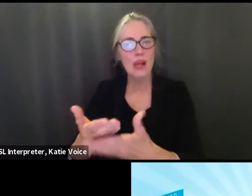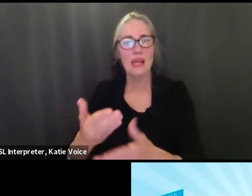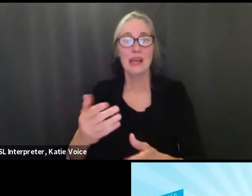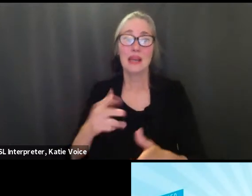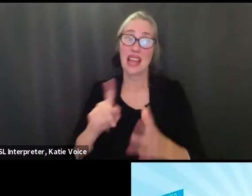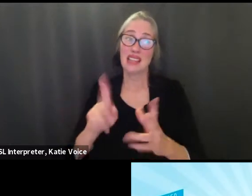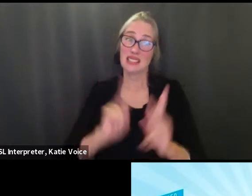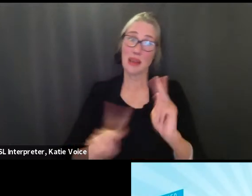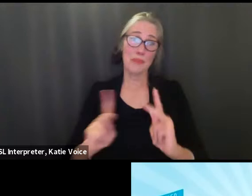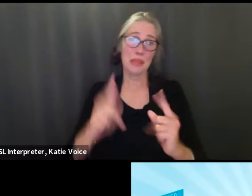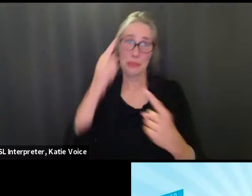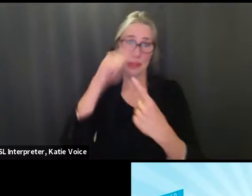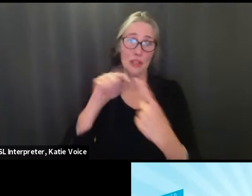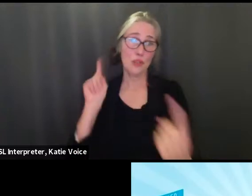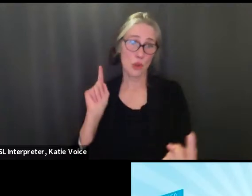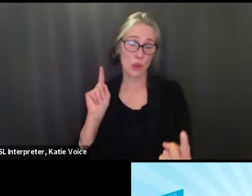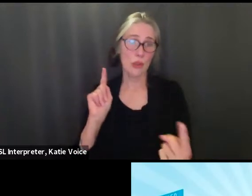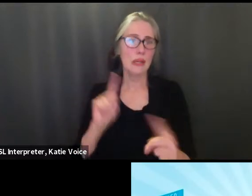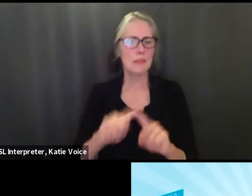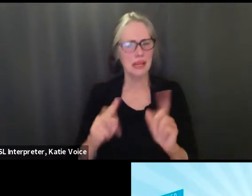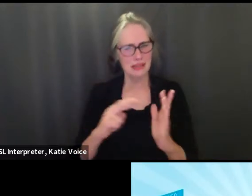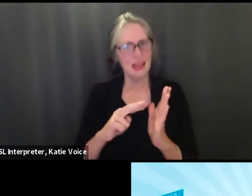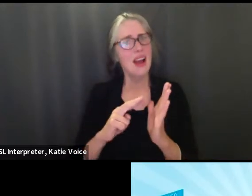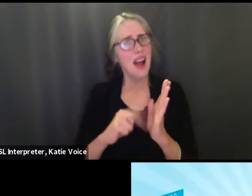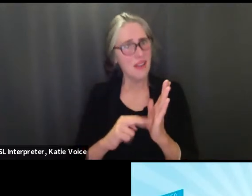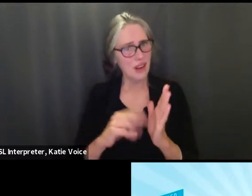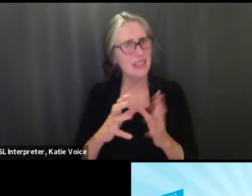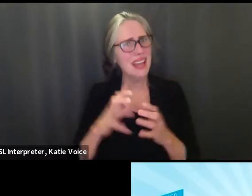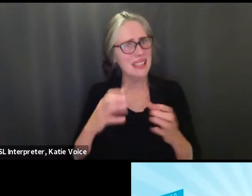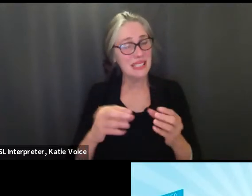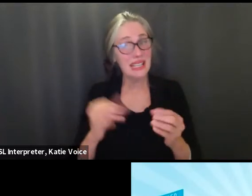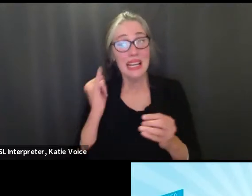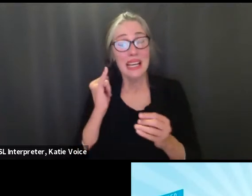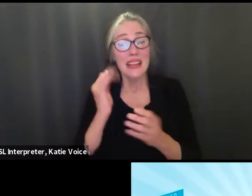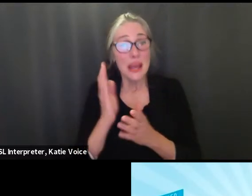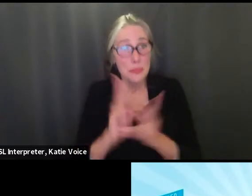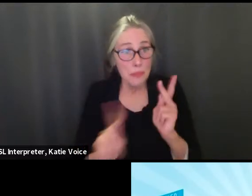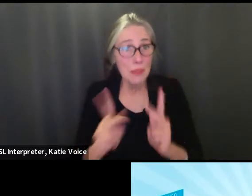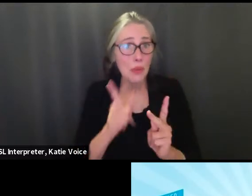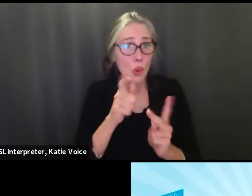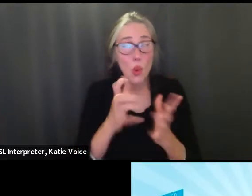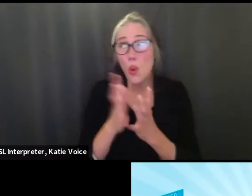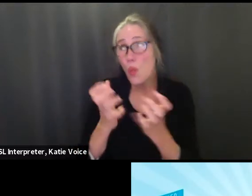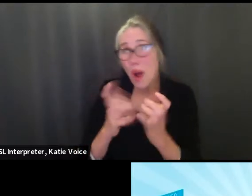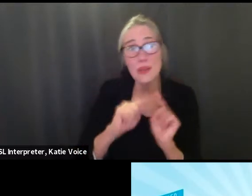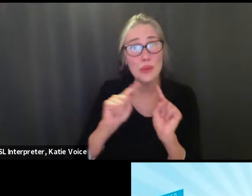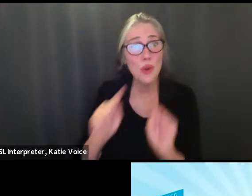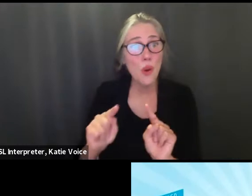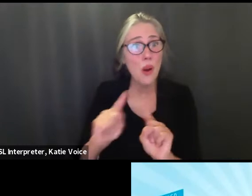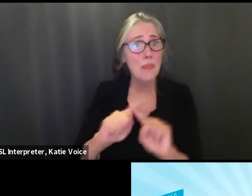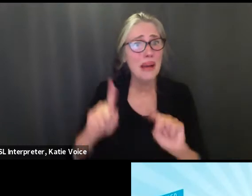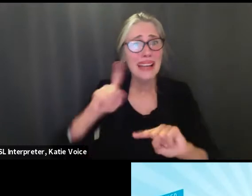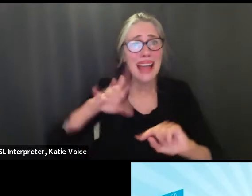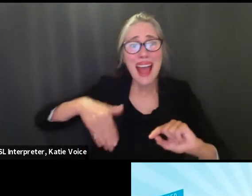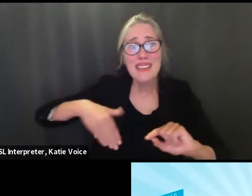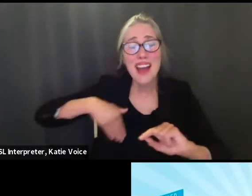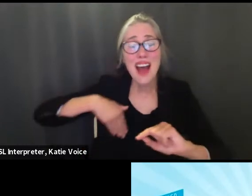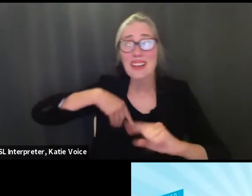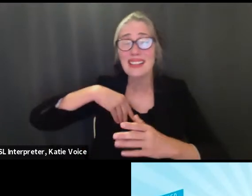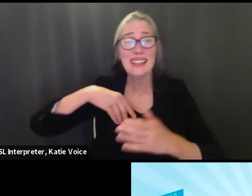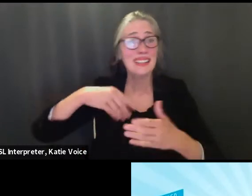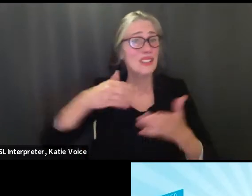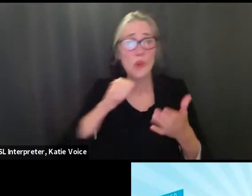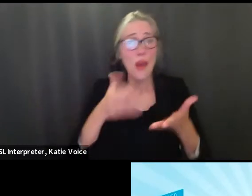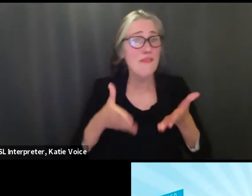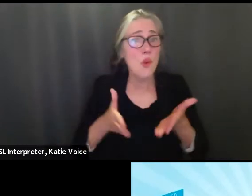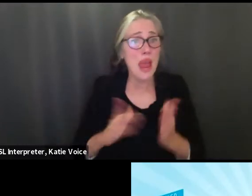but that's, I think, what I've been reading, a smaller minority, that those we know now who haven't yet received the vaccine,